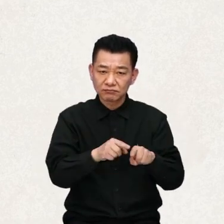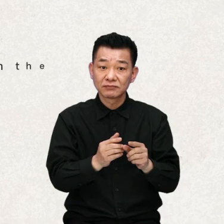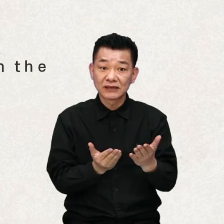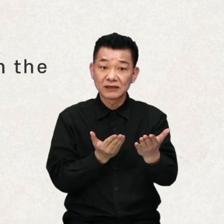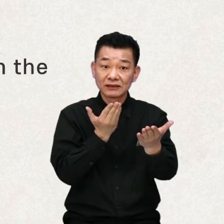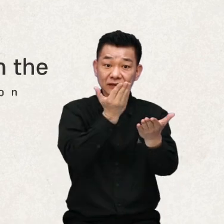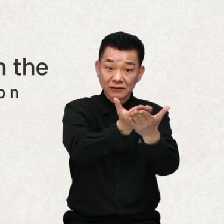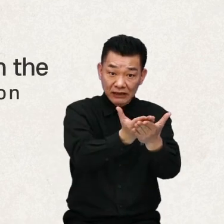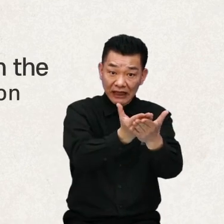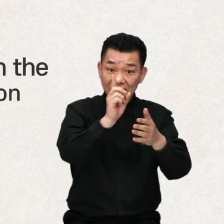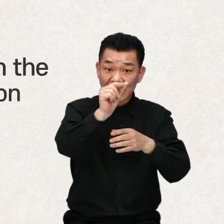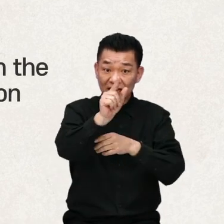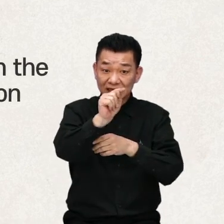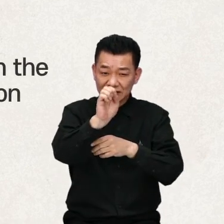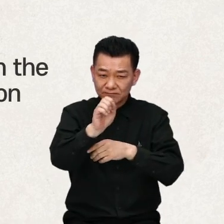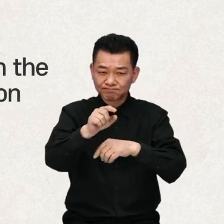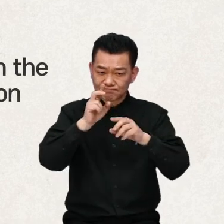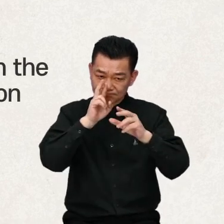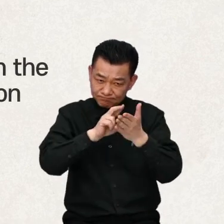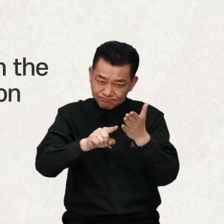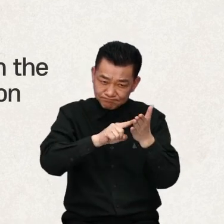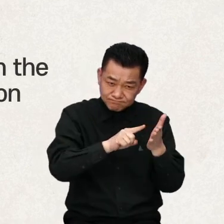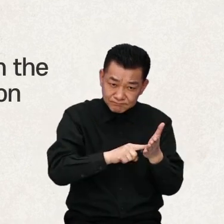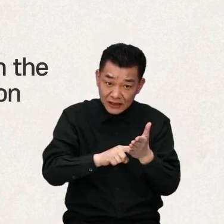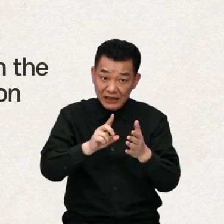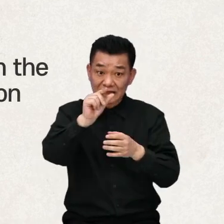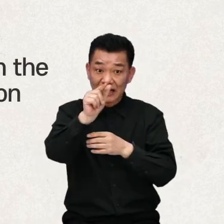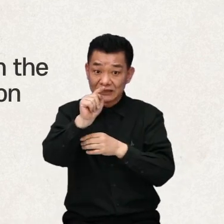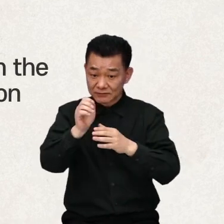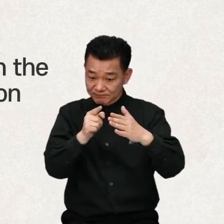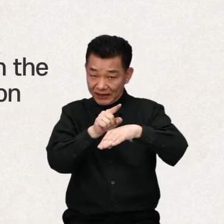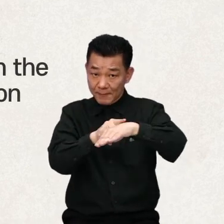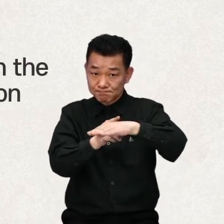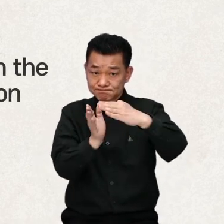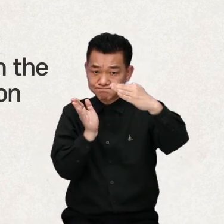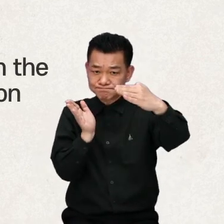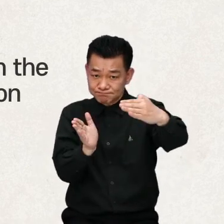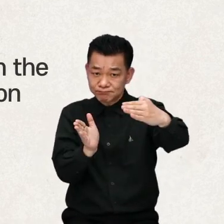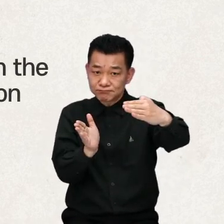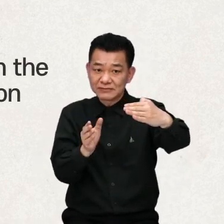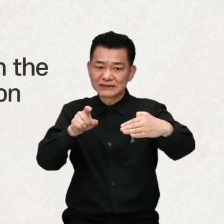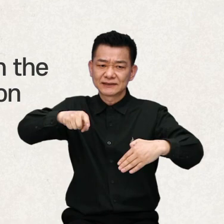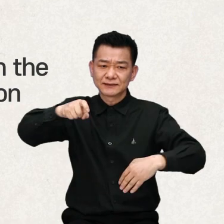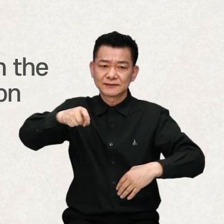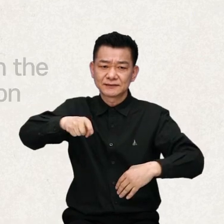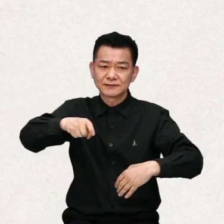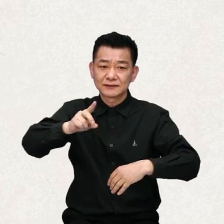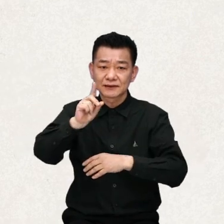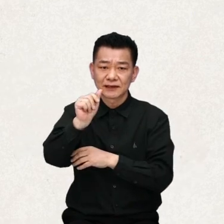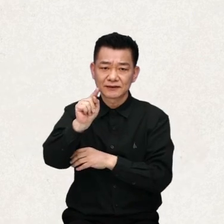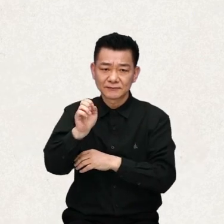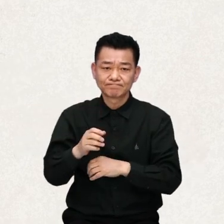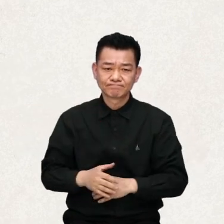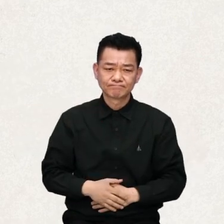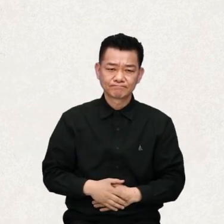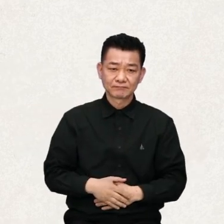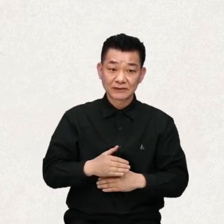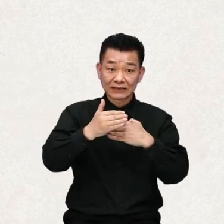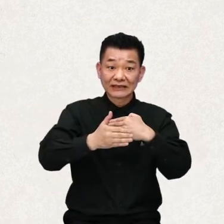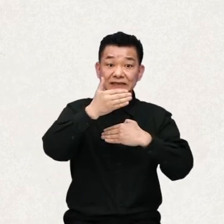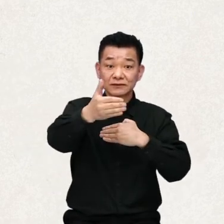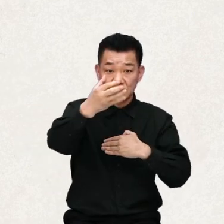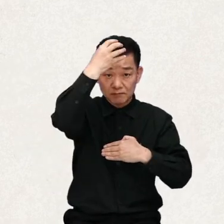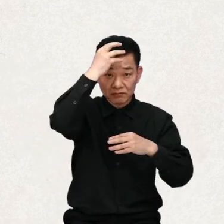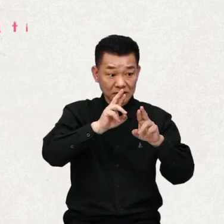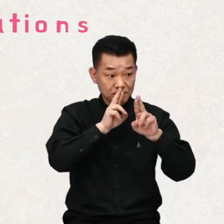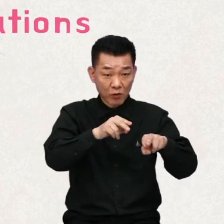is required when there is a big time gap between the date of submission and the date of consideration. The next step